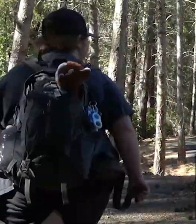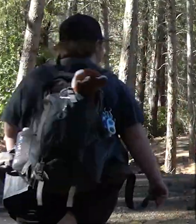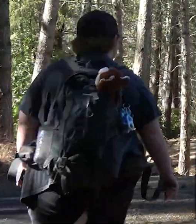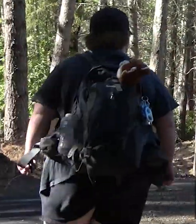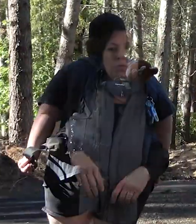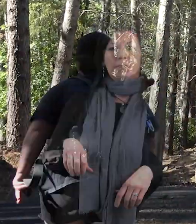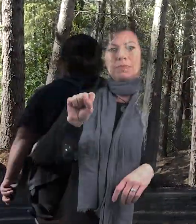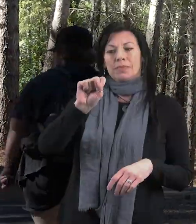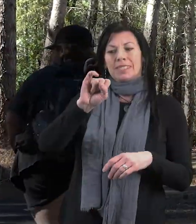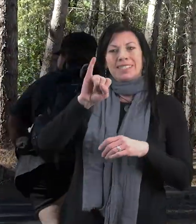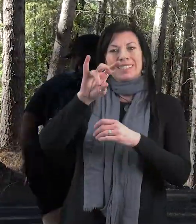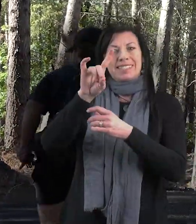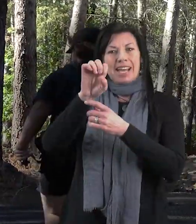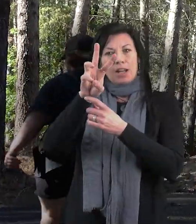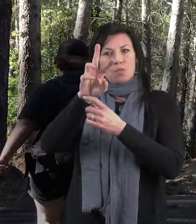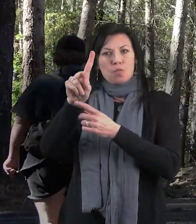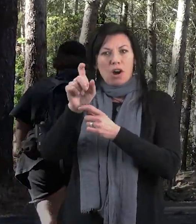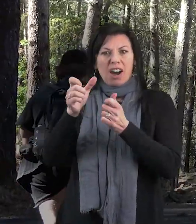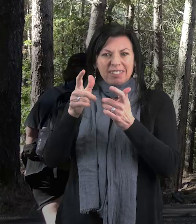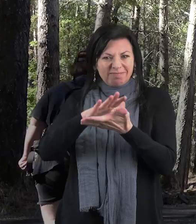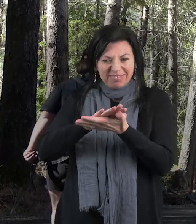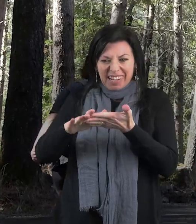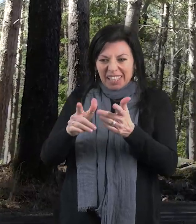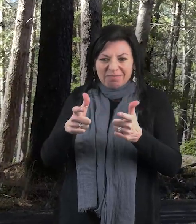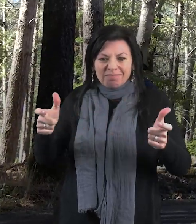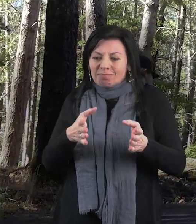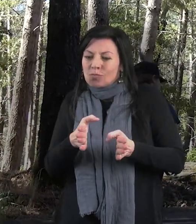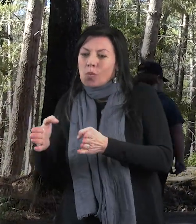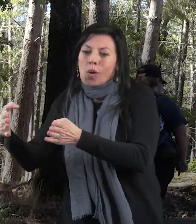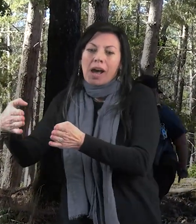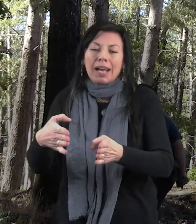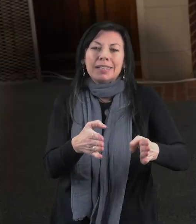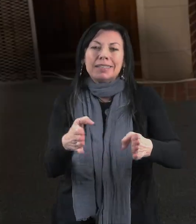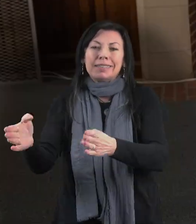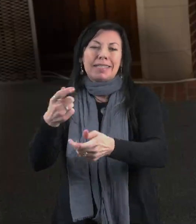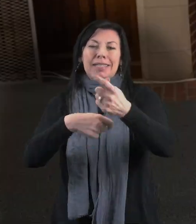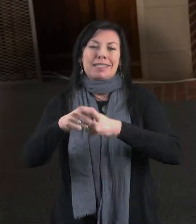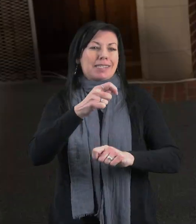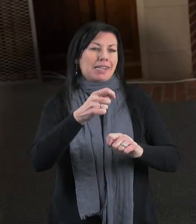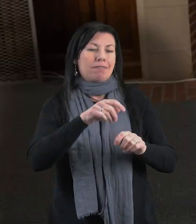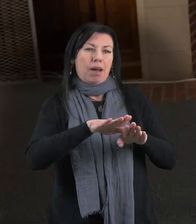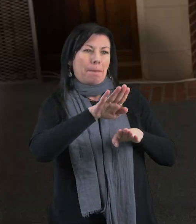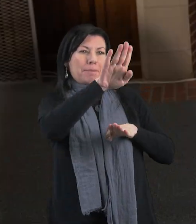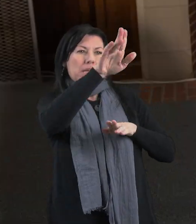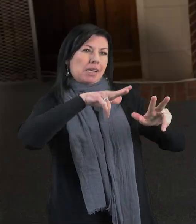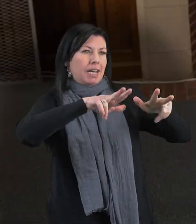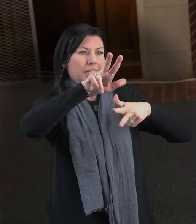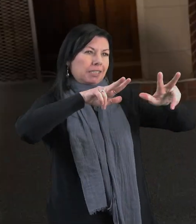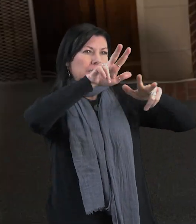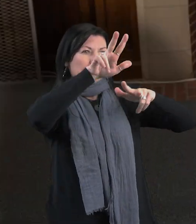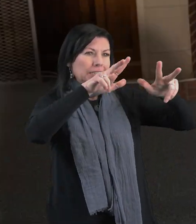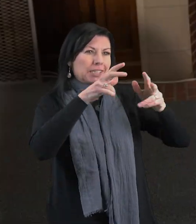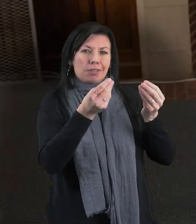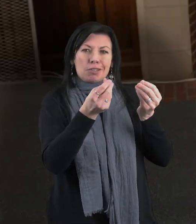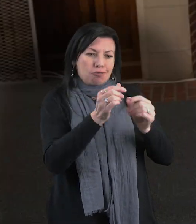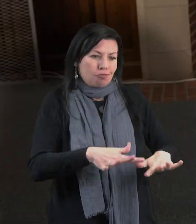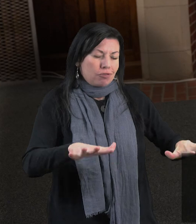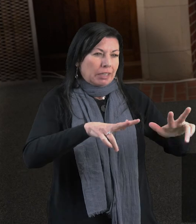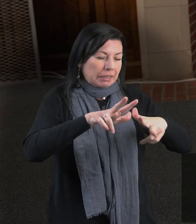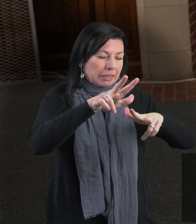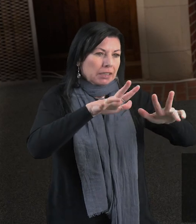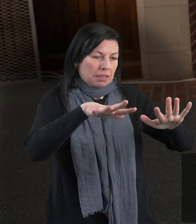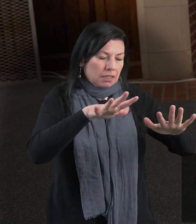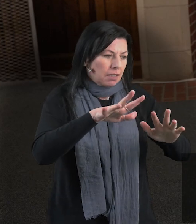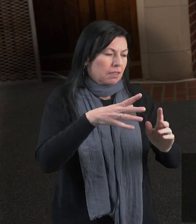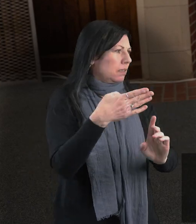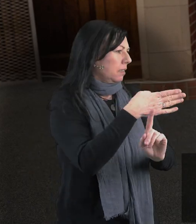Raquel. They had the nice windy sidewalks instead of when you're hiking uphill, hiking on the ground